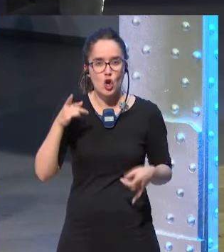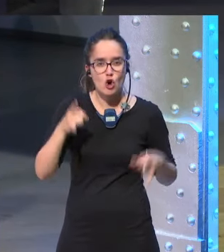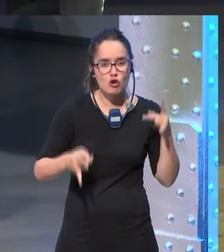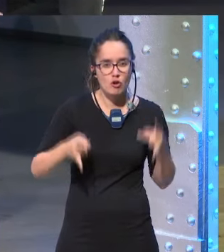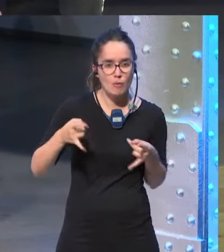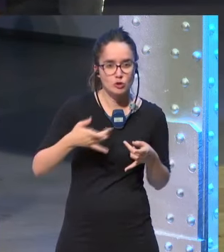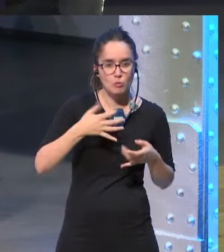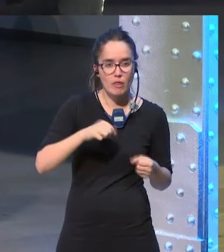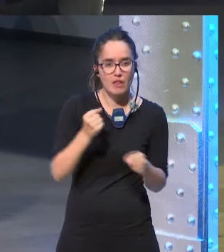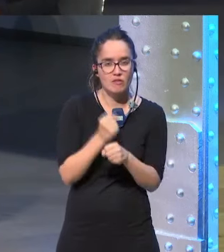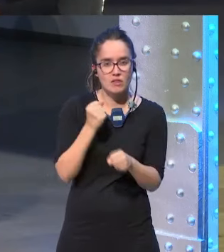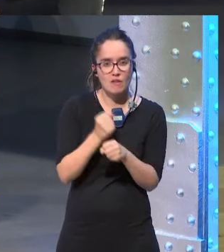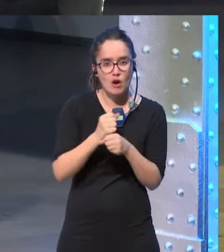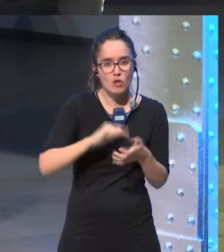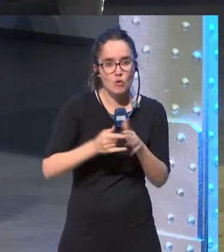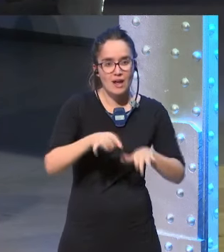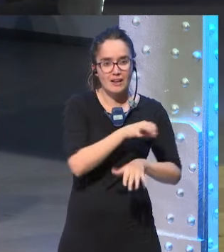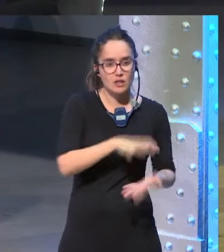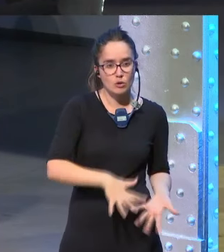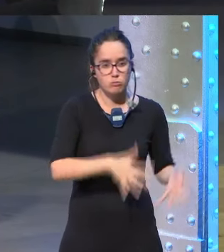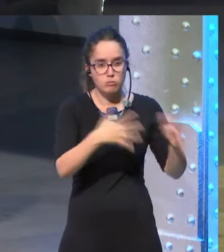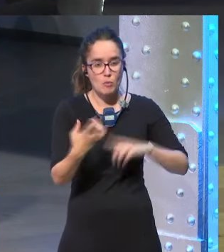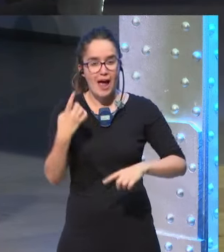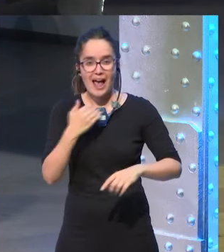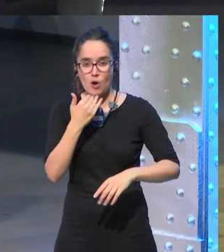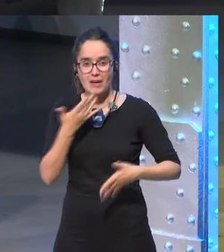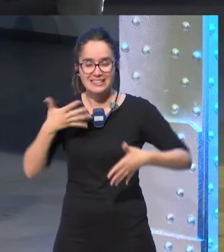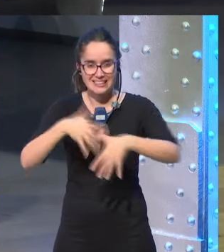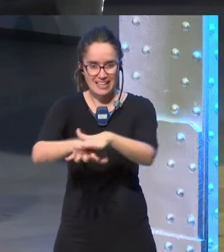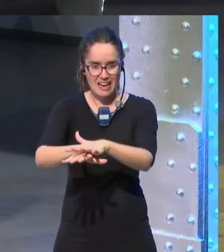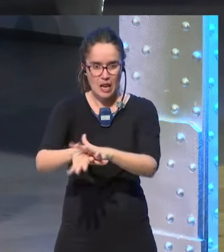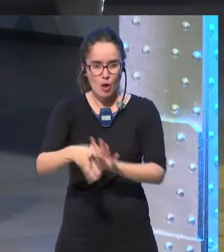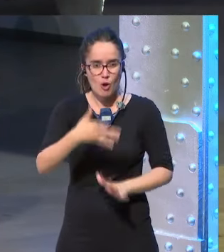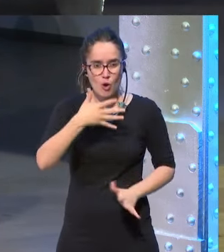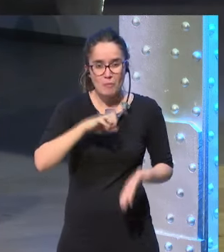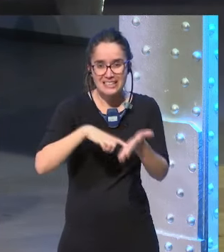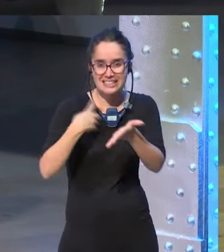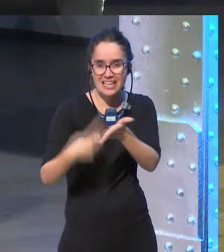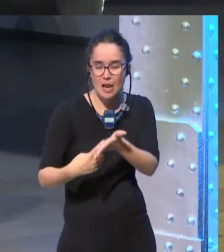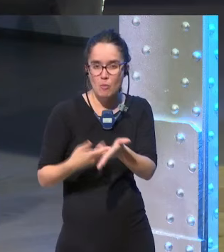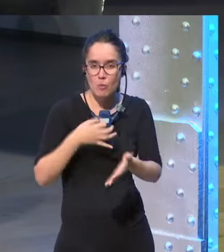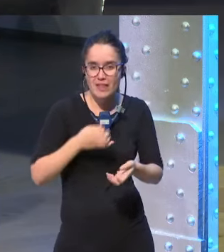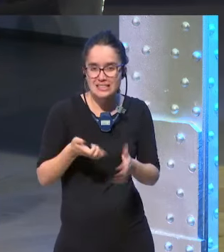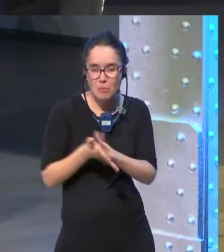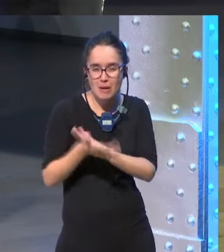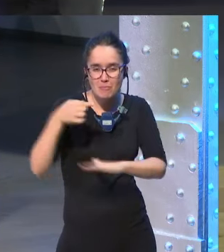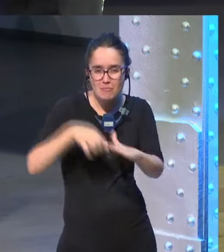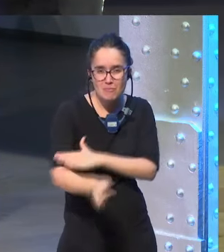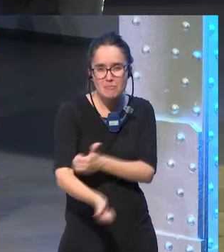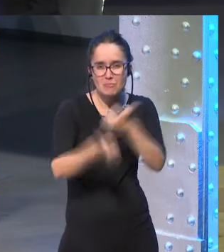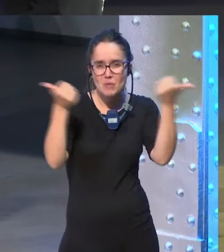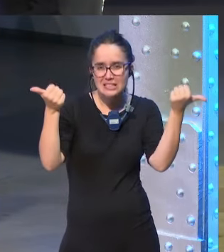into something more integral. Could you elaborate on this? What did you like talking about construction and